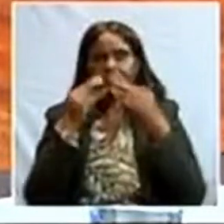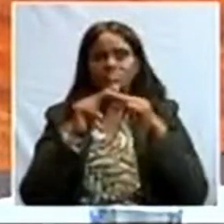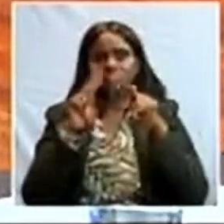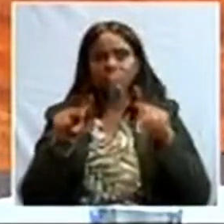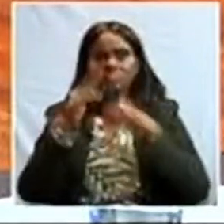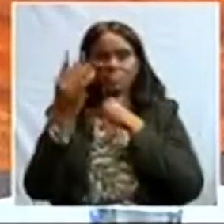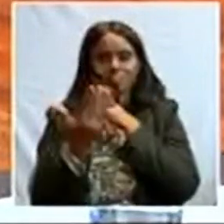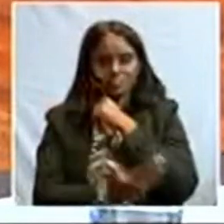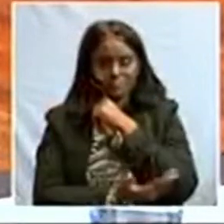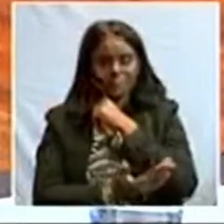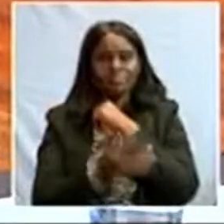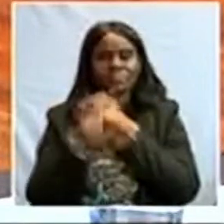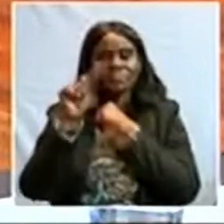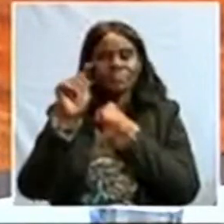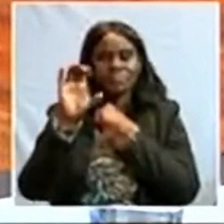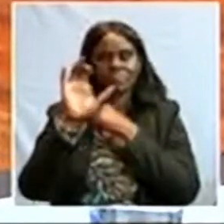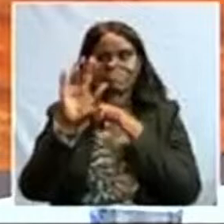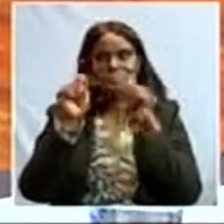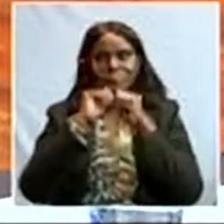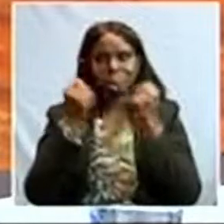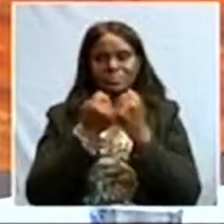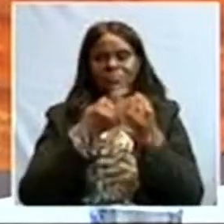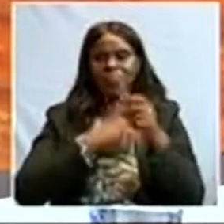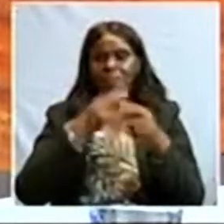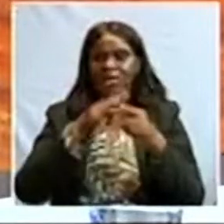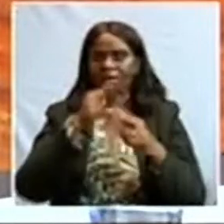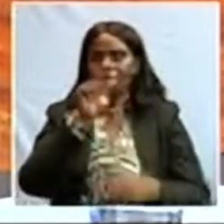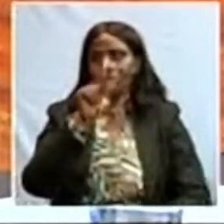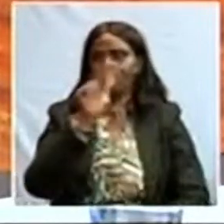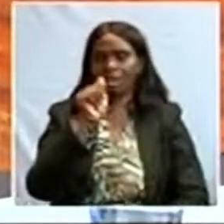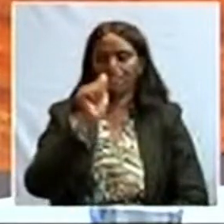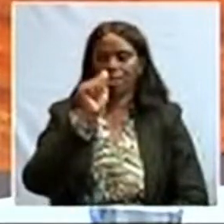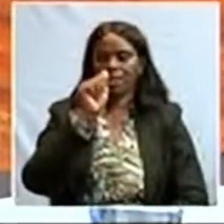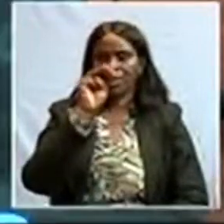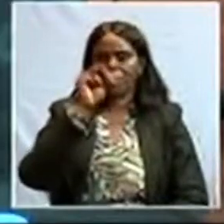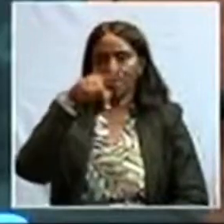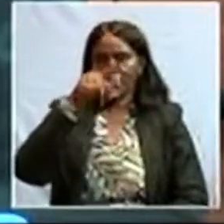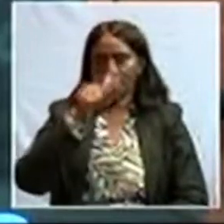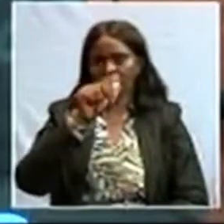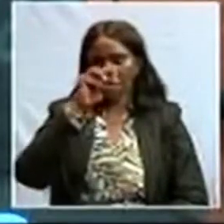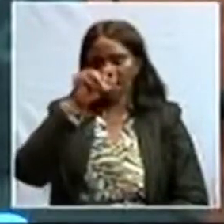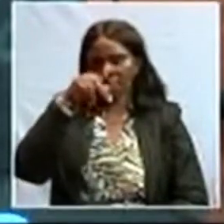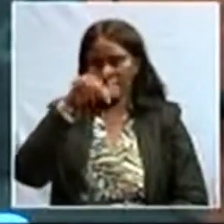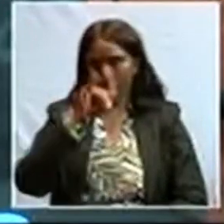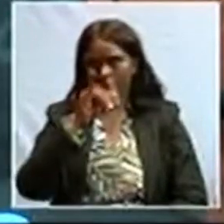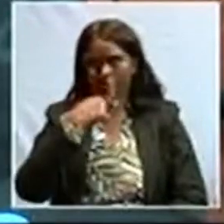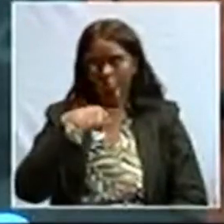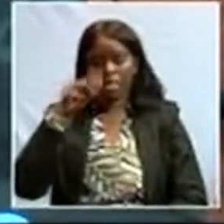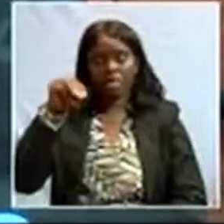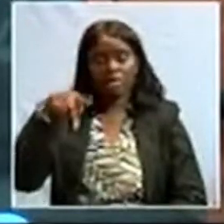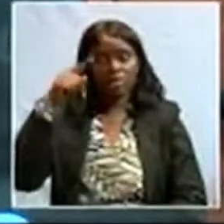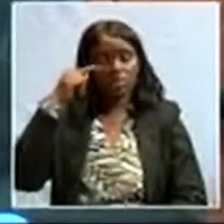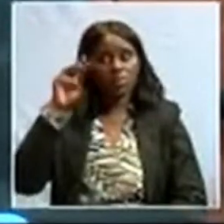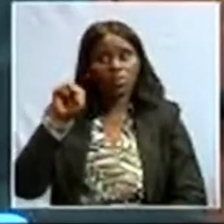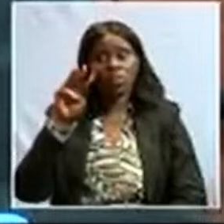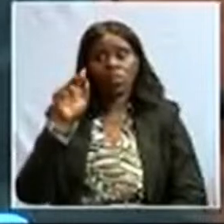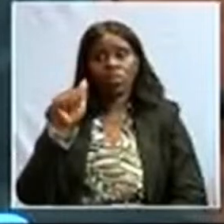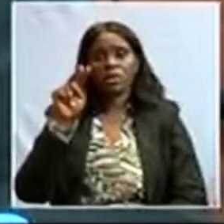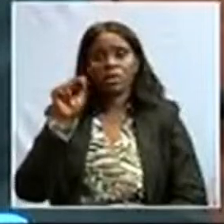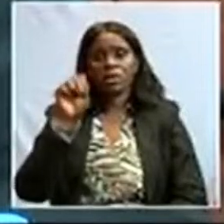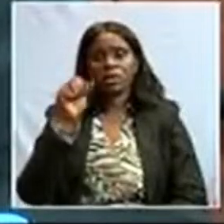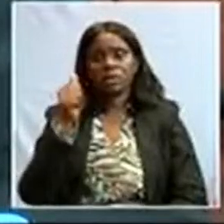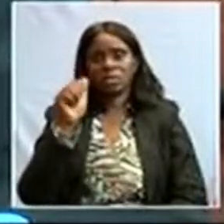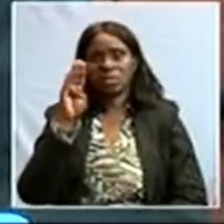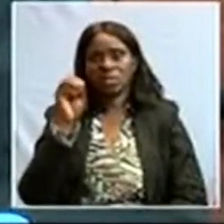Welcome, TC and your team. My name is Akabaso Kampampi, Member of Parliament for Mansawumbo constituency. Chair, through you, I would